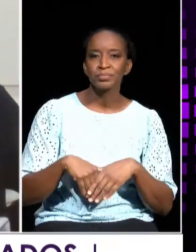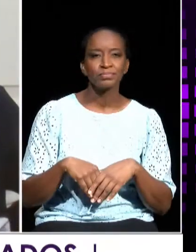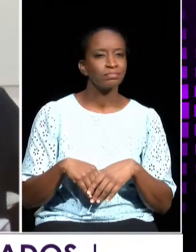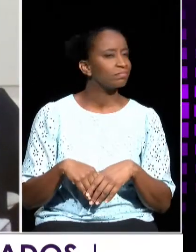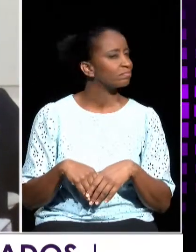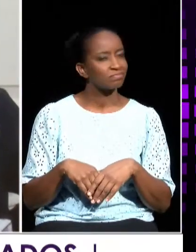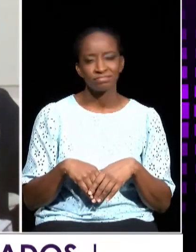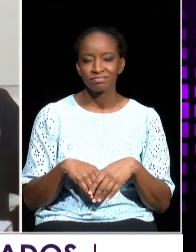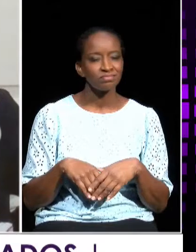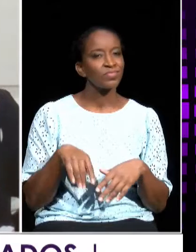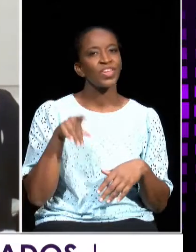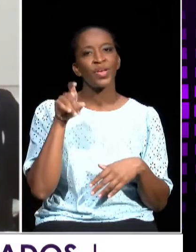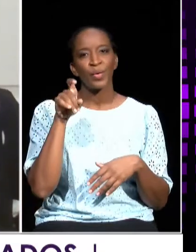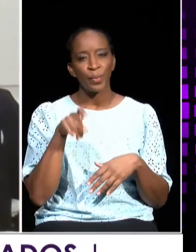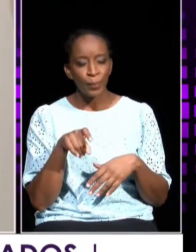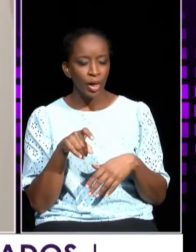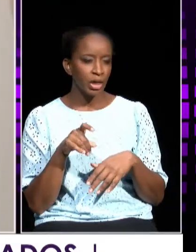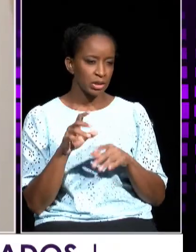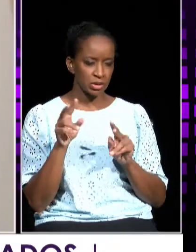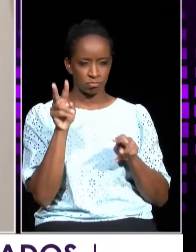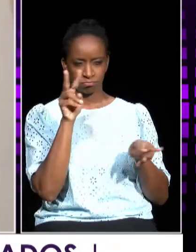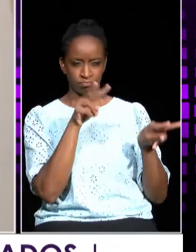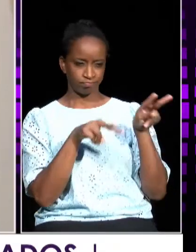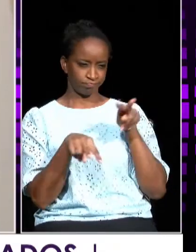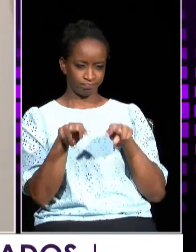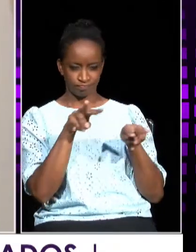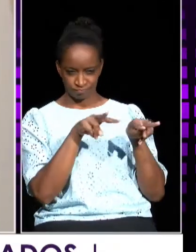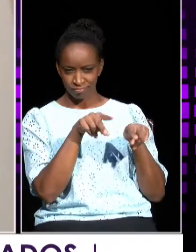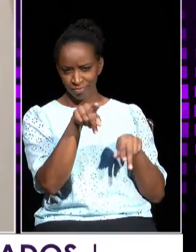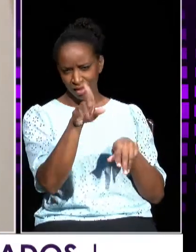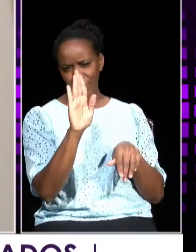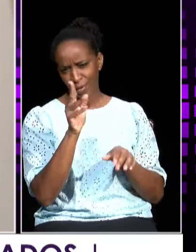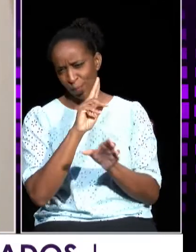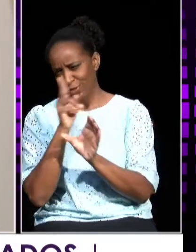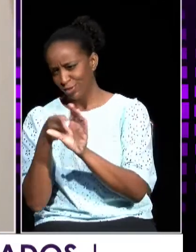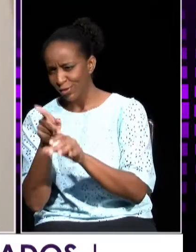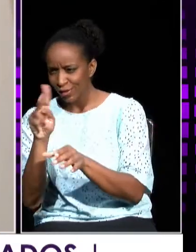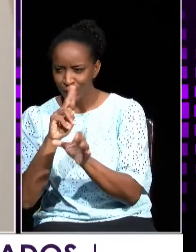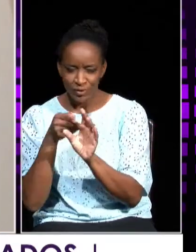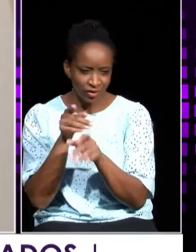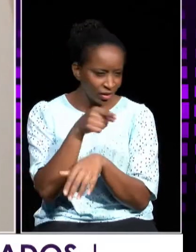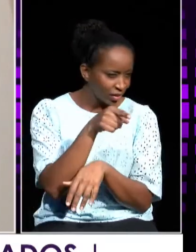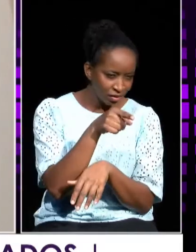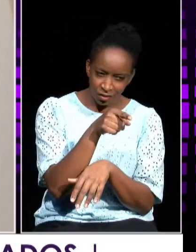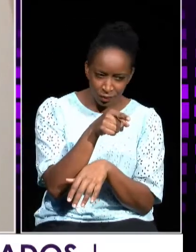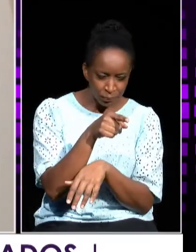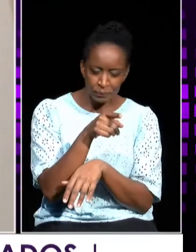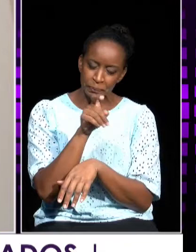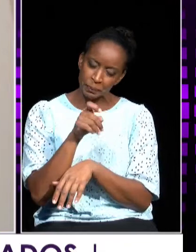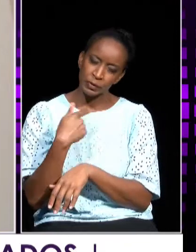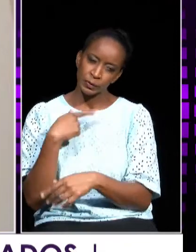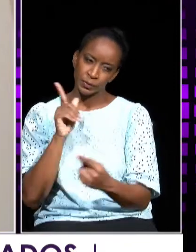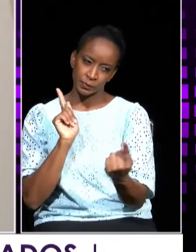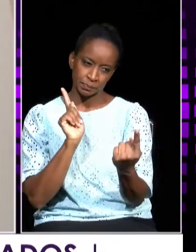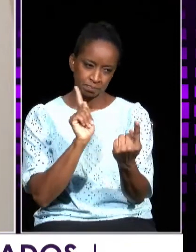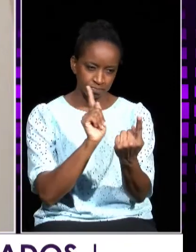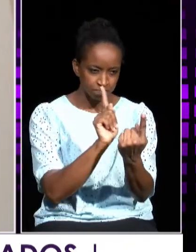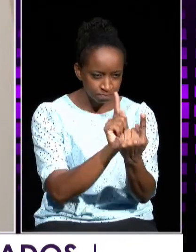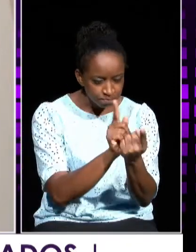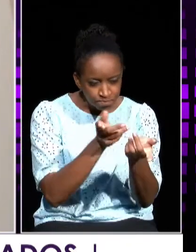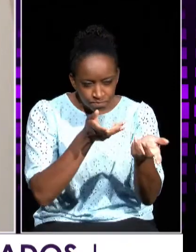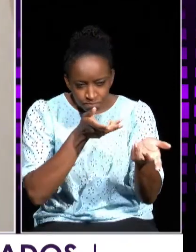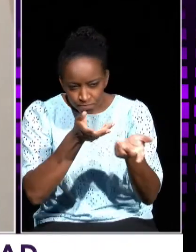club. But when I first went to Darrell Jordan Secondary in 2019, I wanted to start